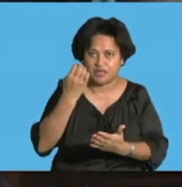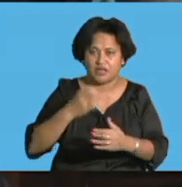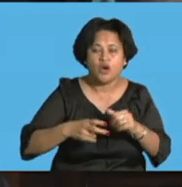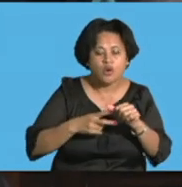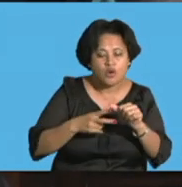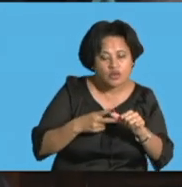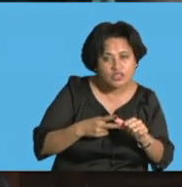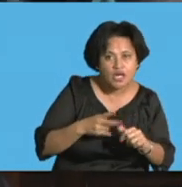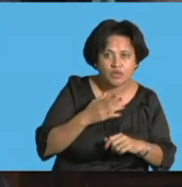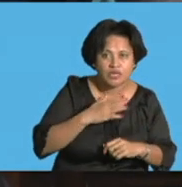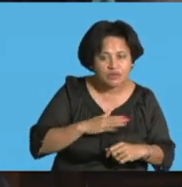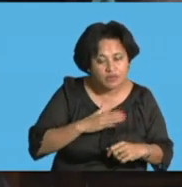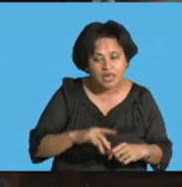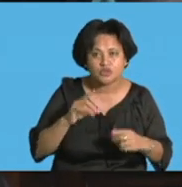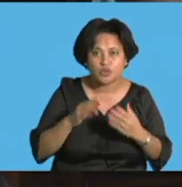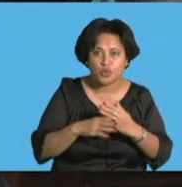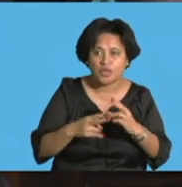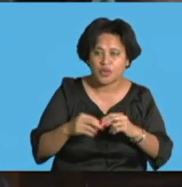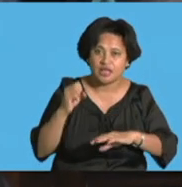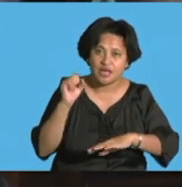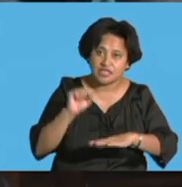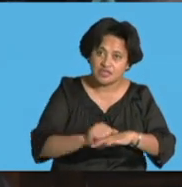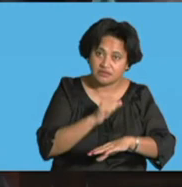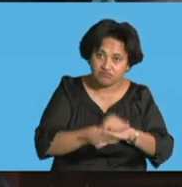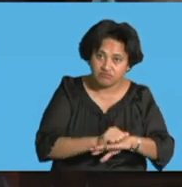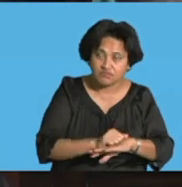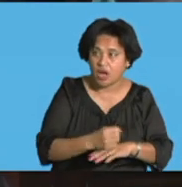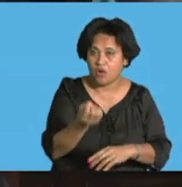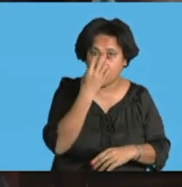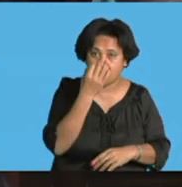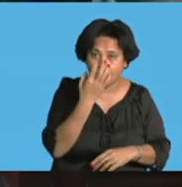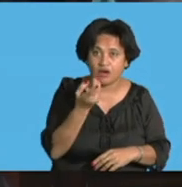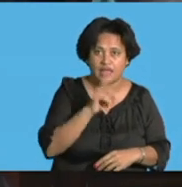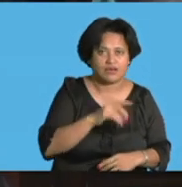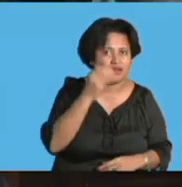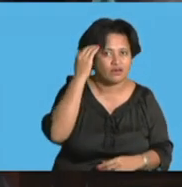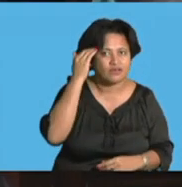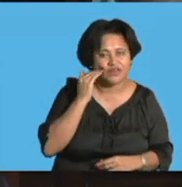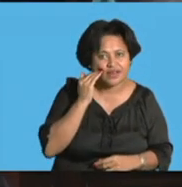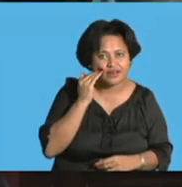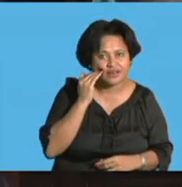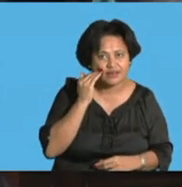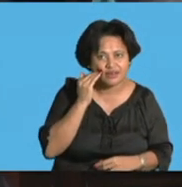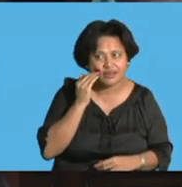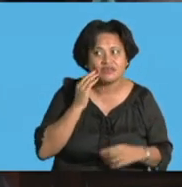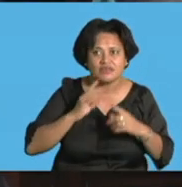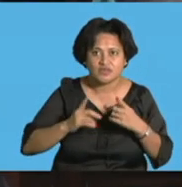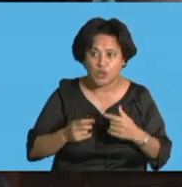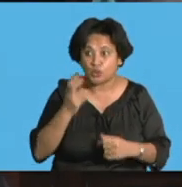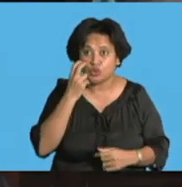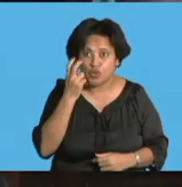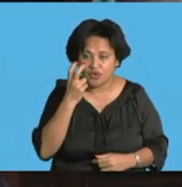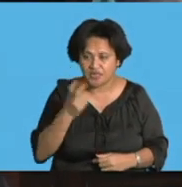enhanced access through Singapore, Hong Kong, and Korea. Mr. Speaker, sir, tourism is the lifeblood of the Fijian